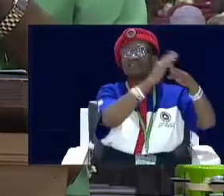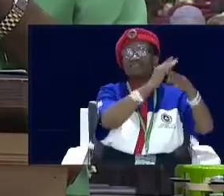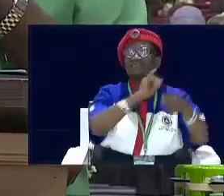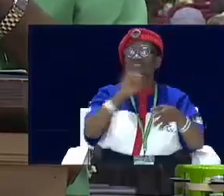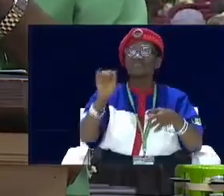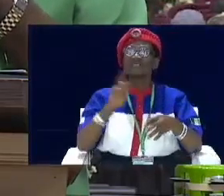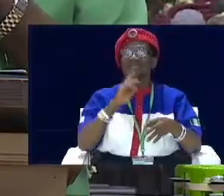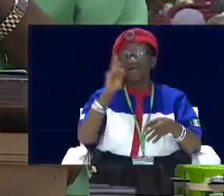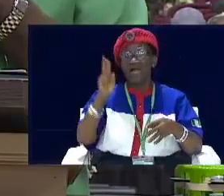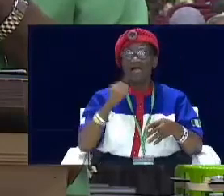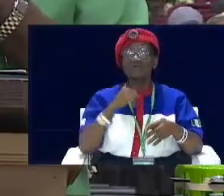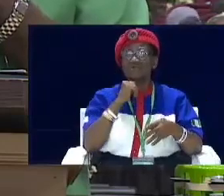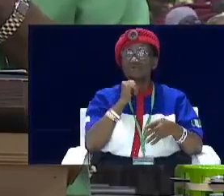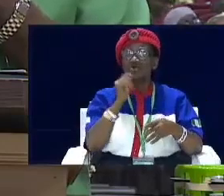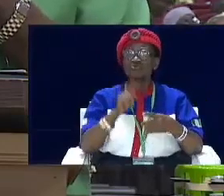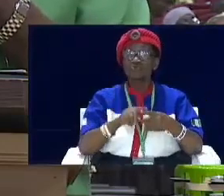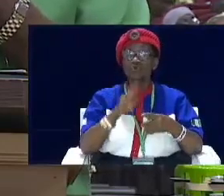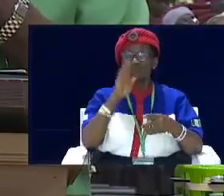fe. So